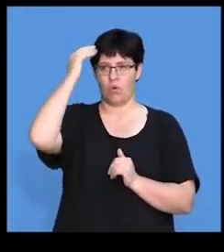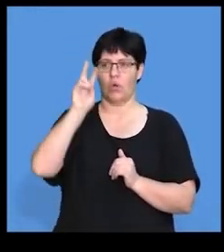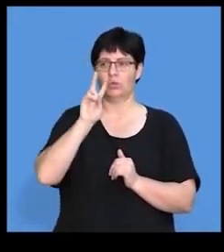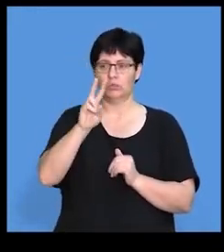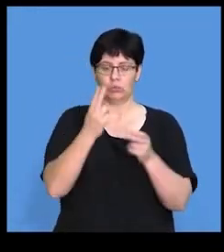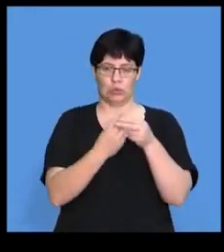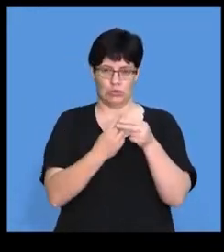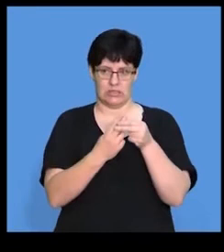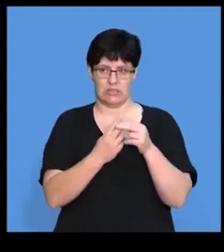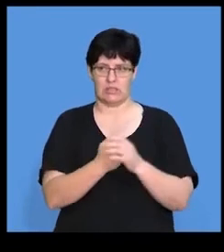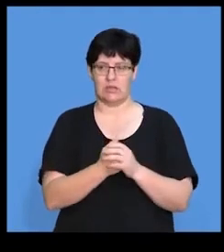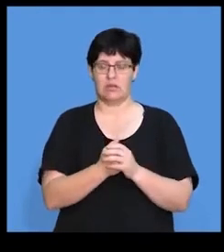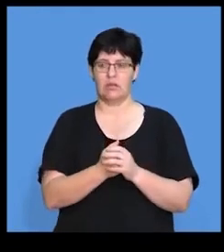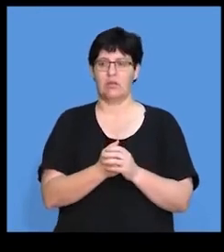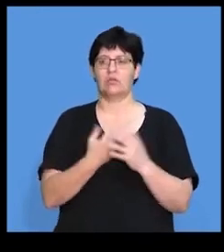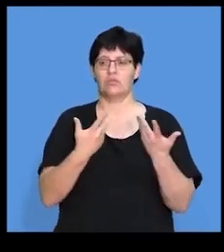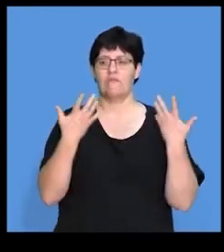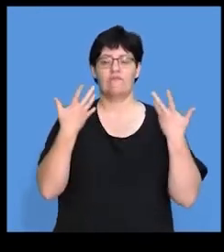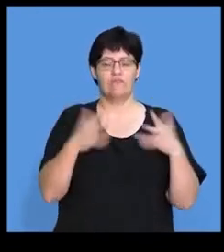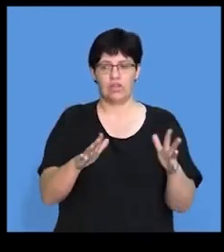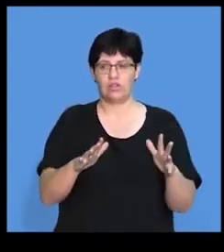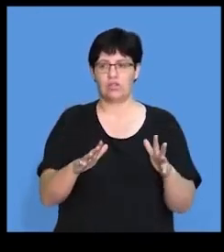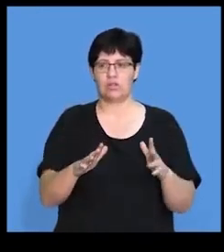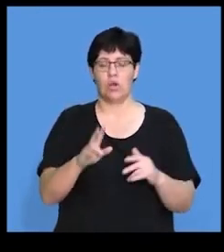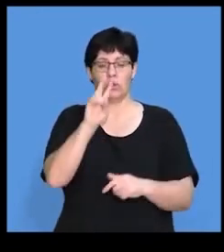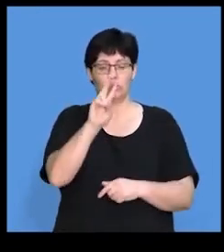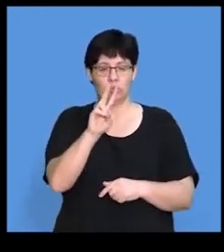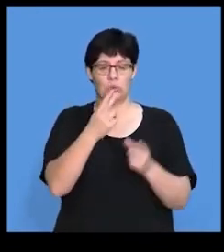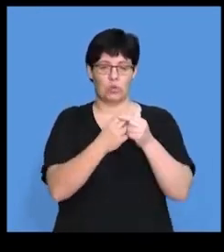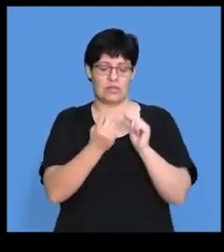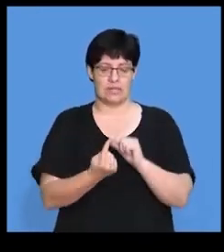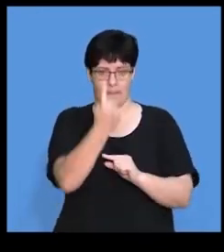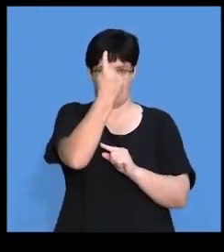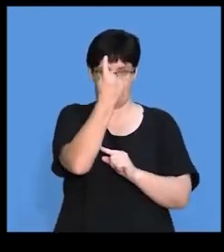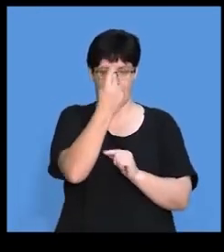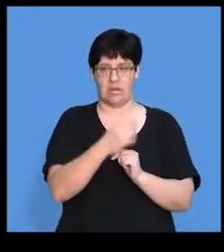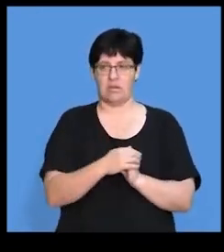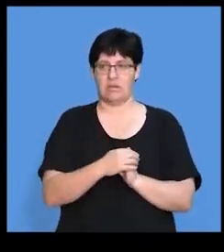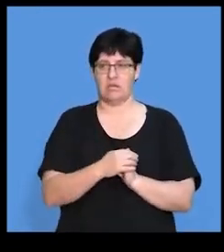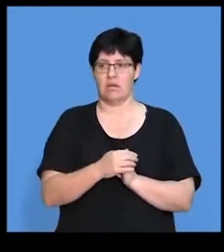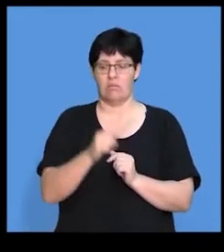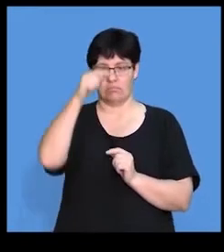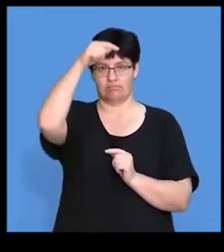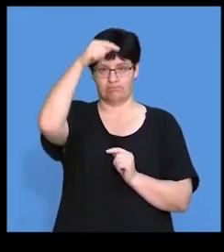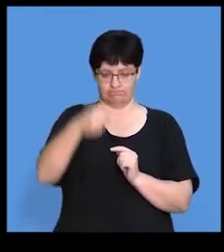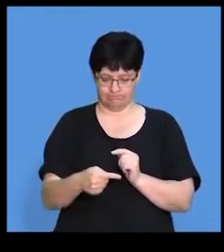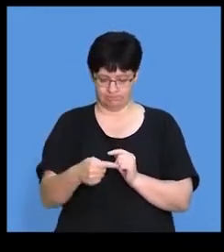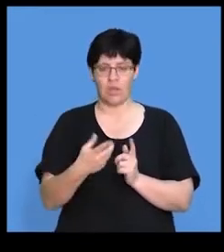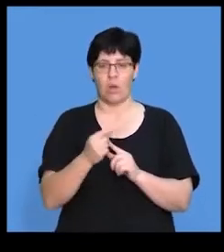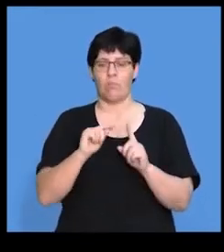units. So we are already 2 units up when we get to point C, because we